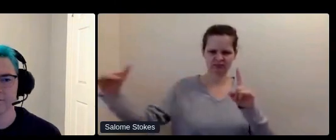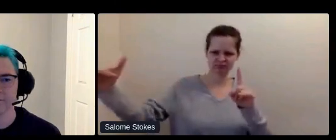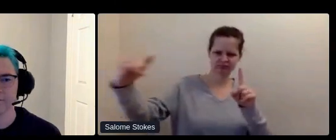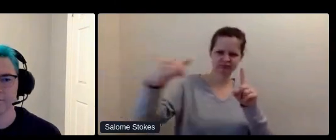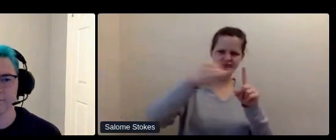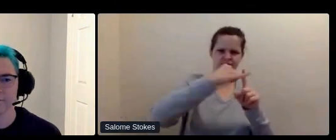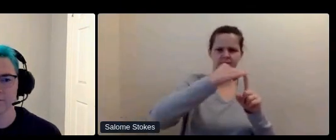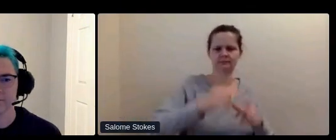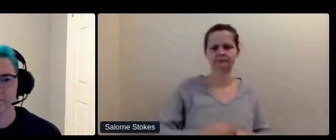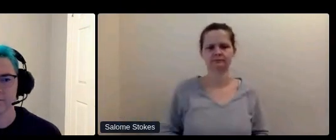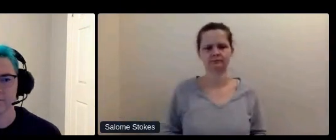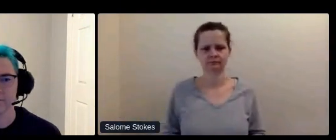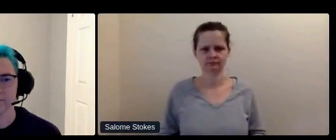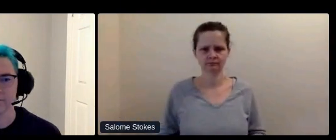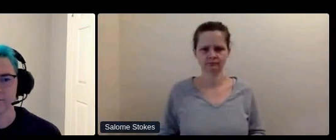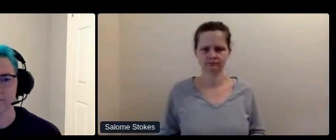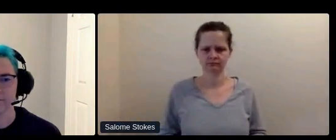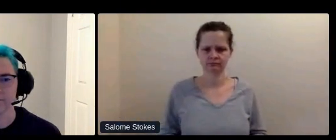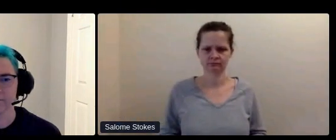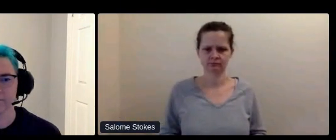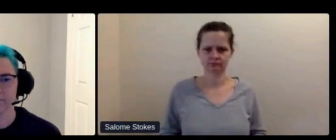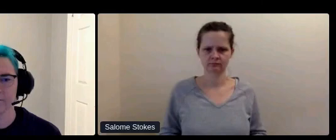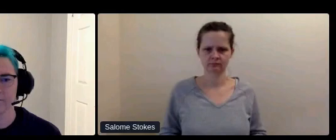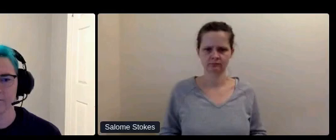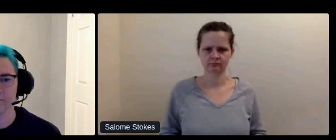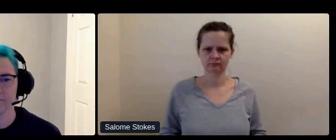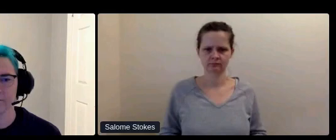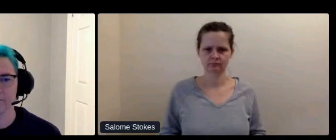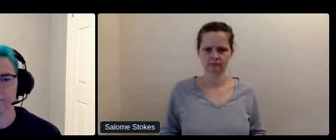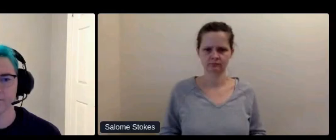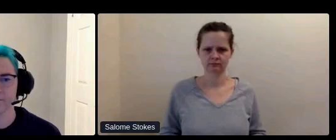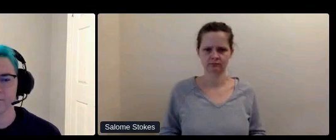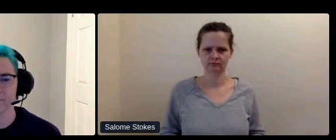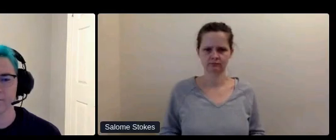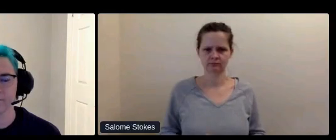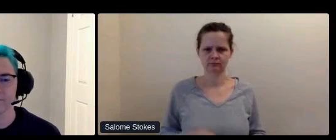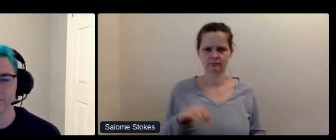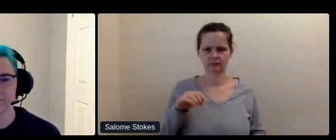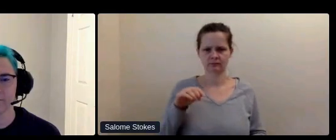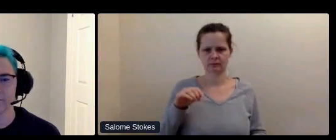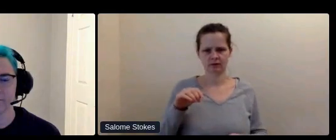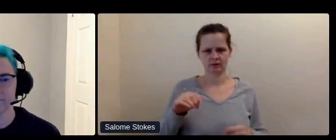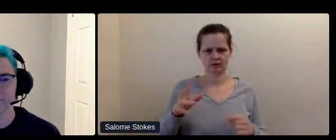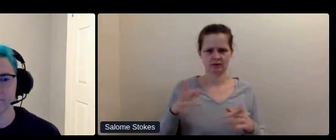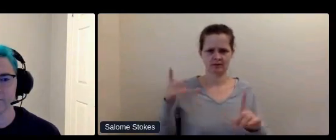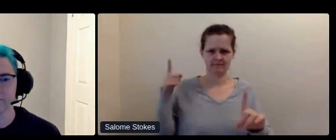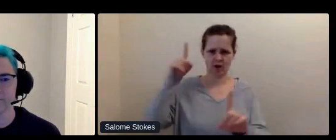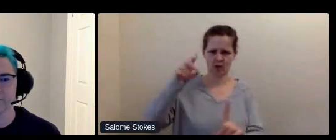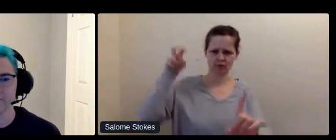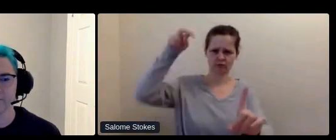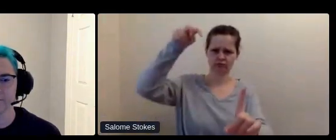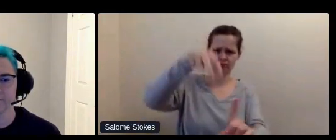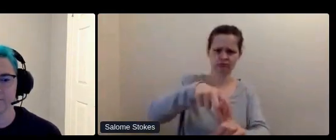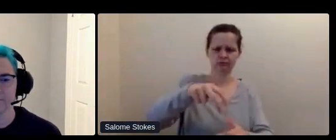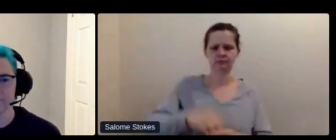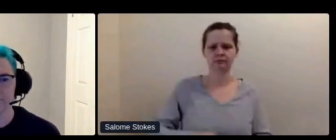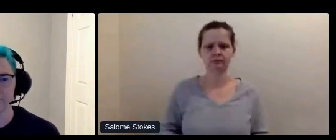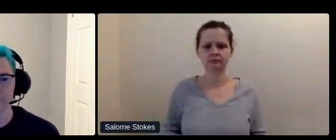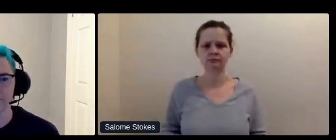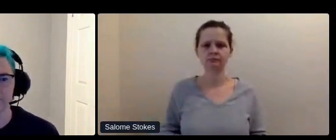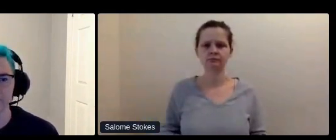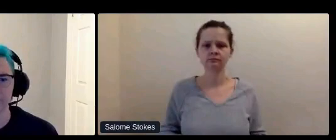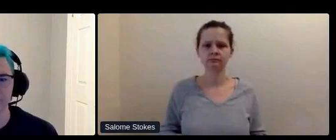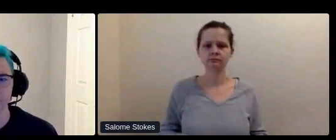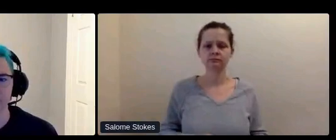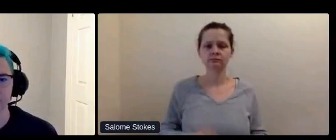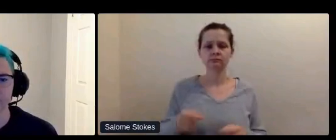word? Kratos battles Einriyar. In your lifetimes, has anyone ever worshipped you? Atreus shoots a Trekkie. Ever